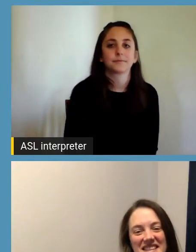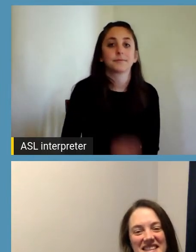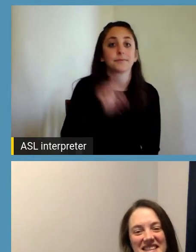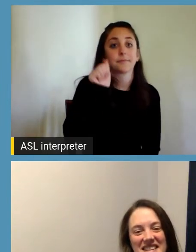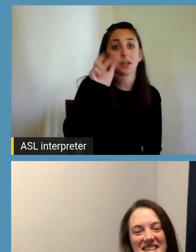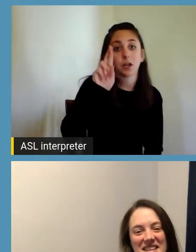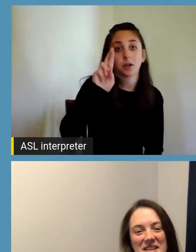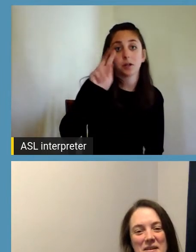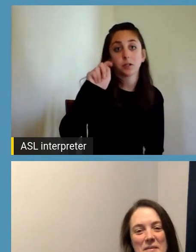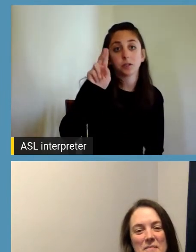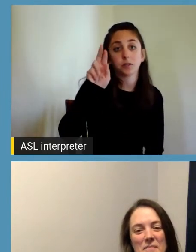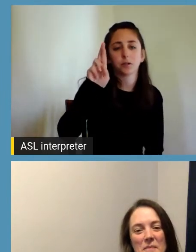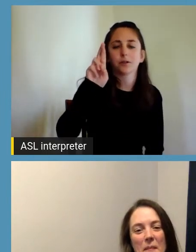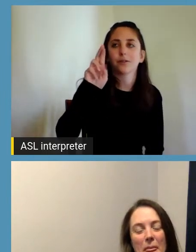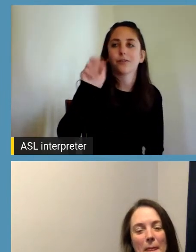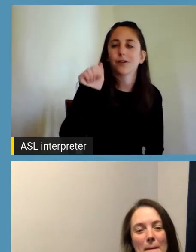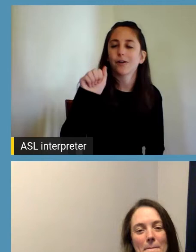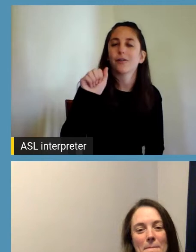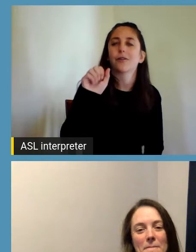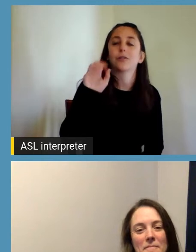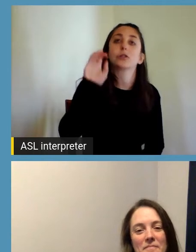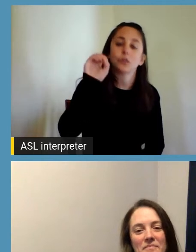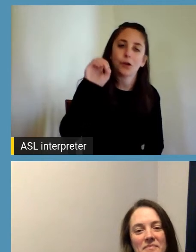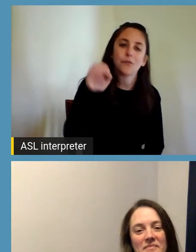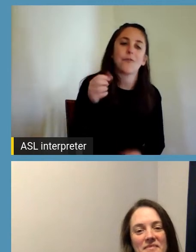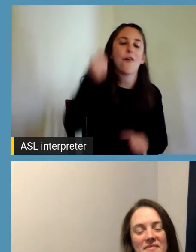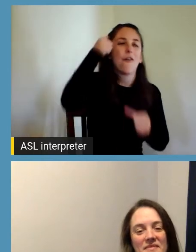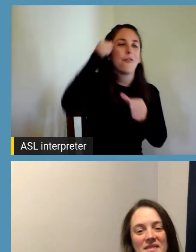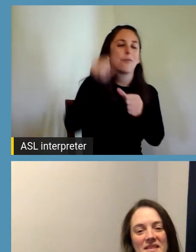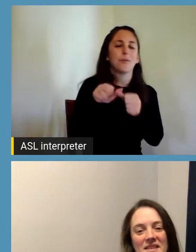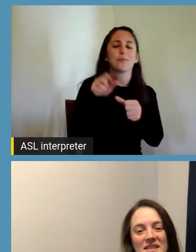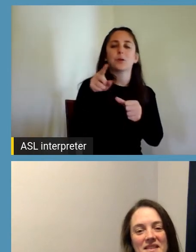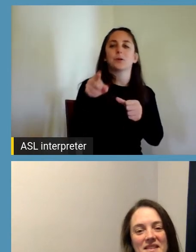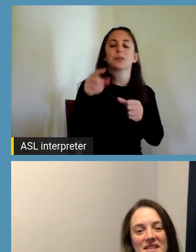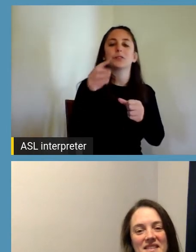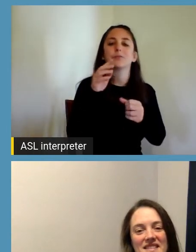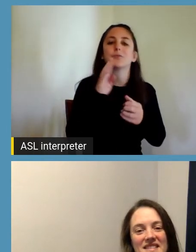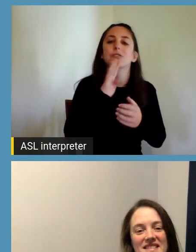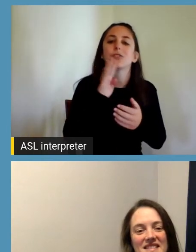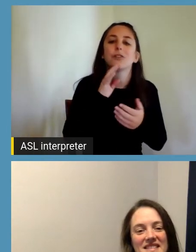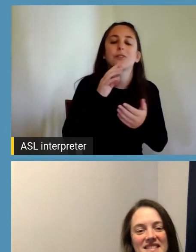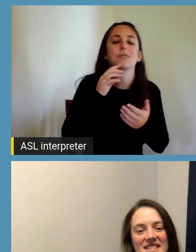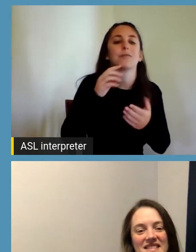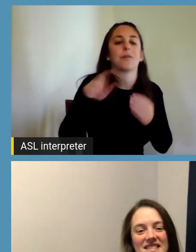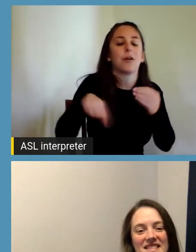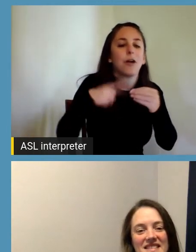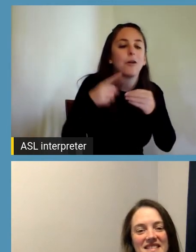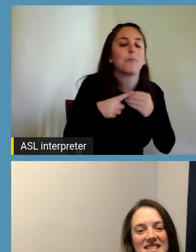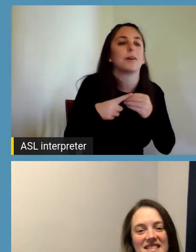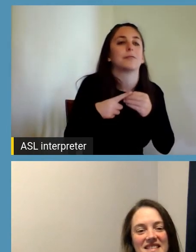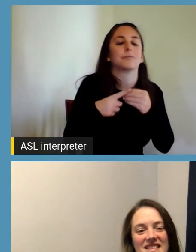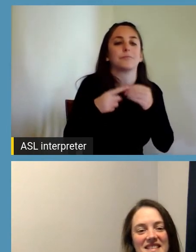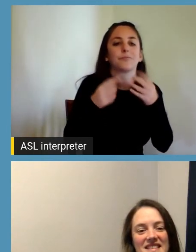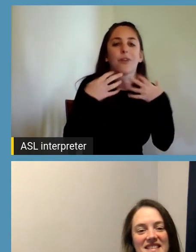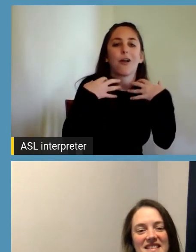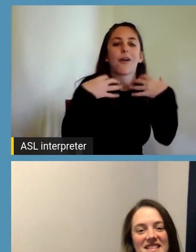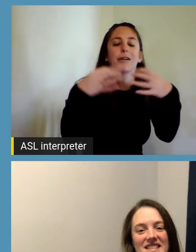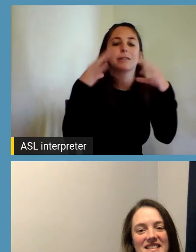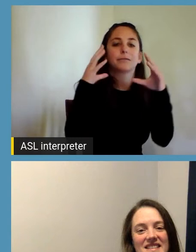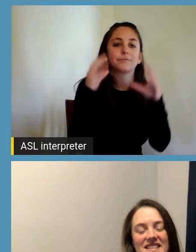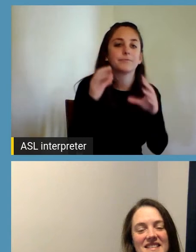of when you were talking about the sky and what people really like to see. What are your thoughts on the best way to draw an audience's attention to your